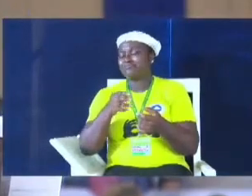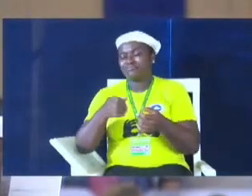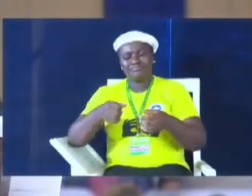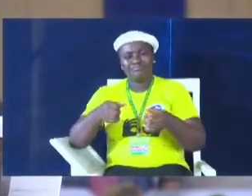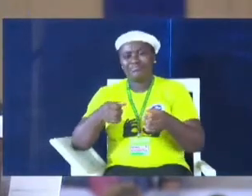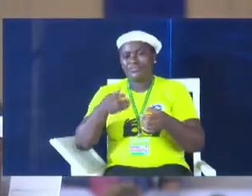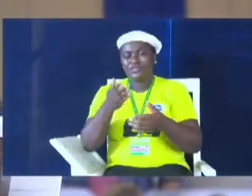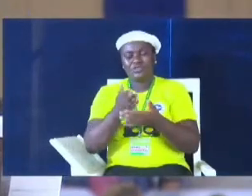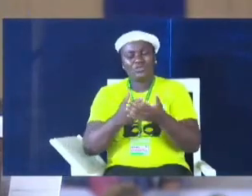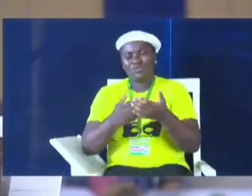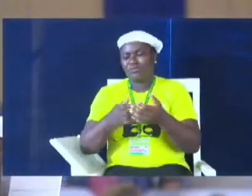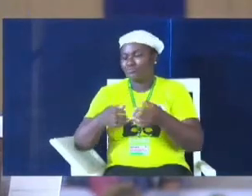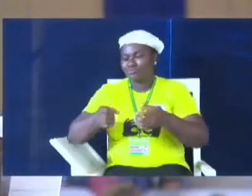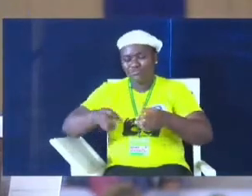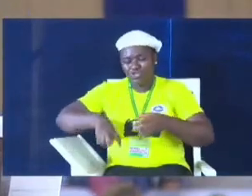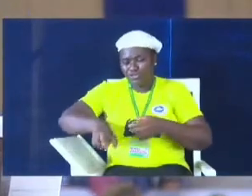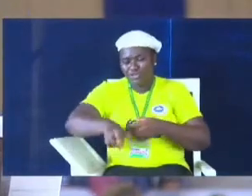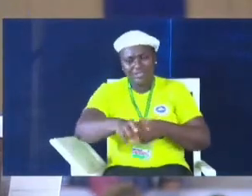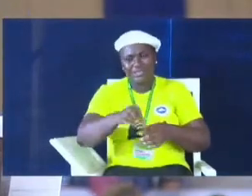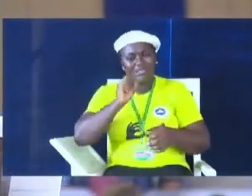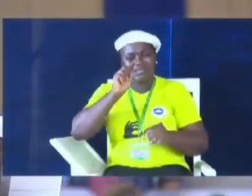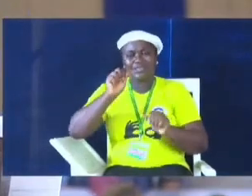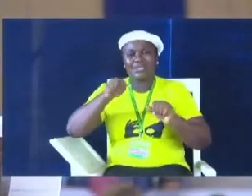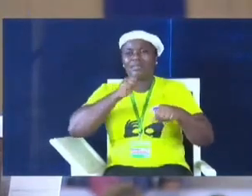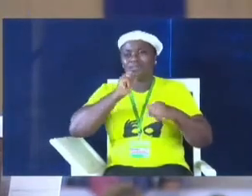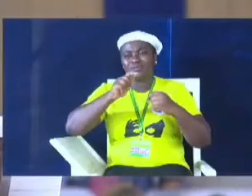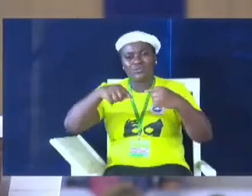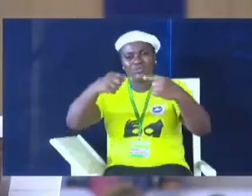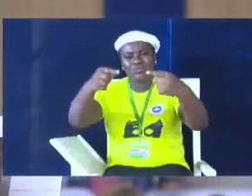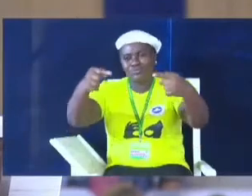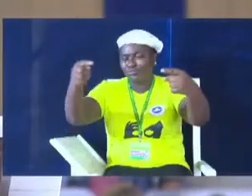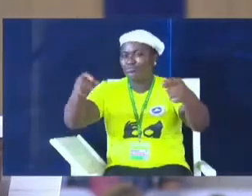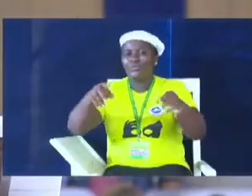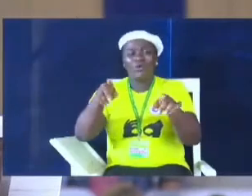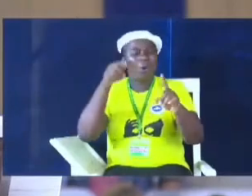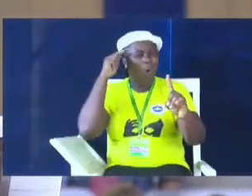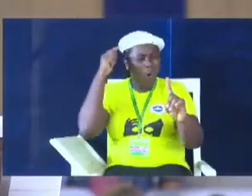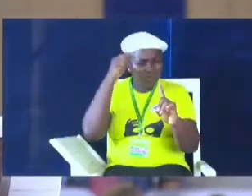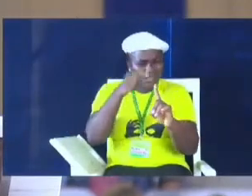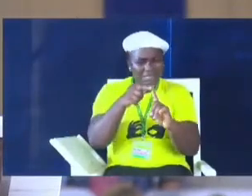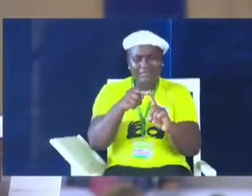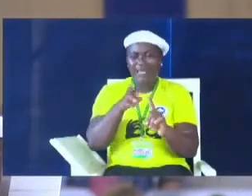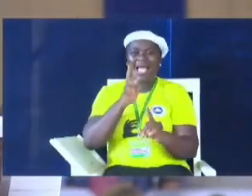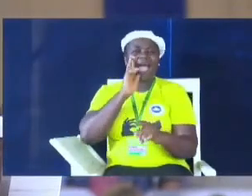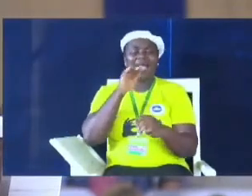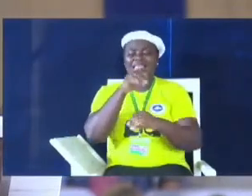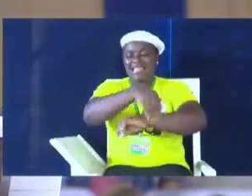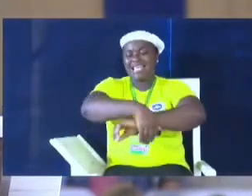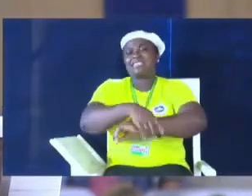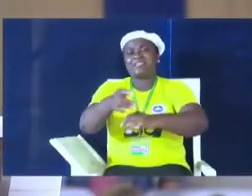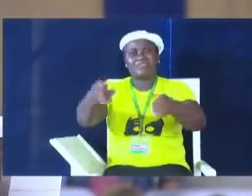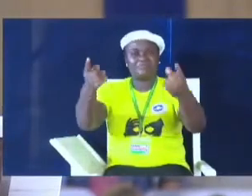to undertake. Until her night came.